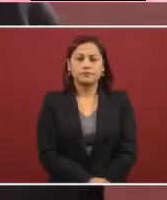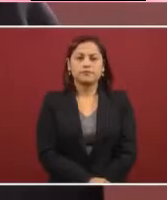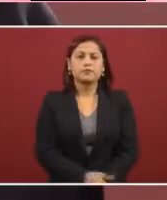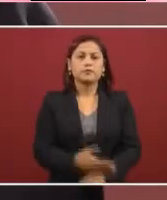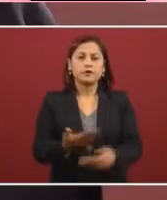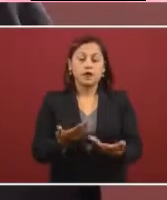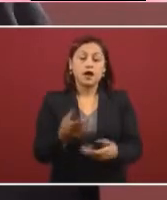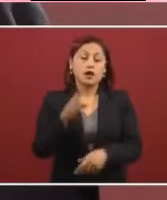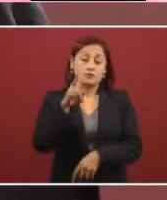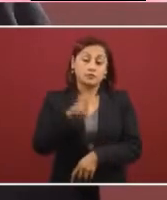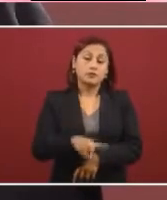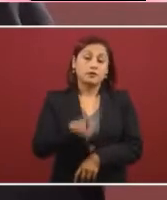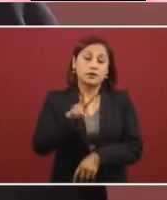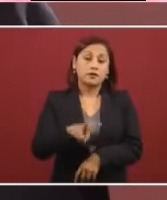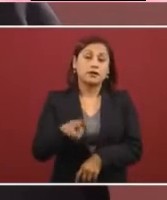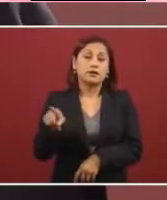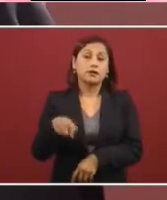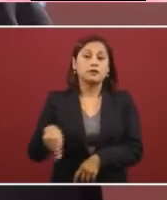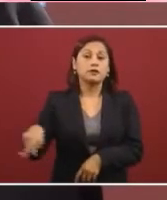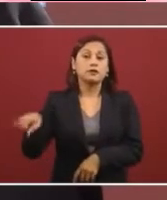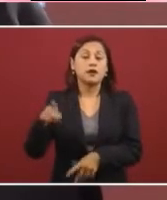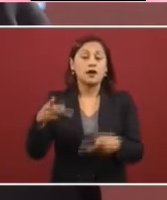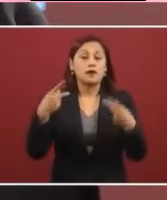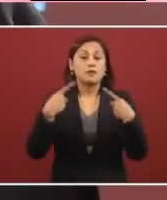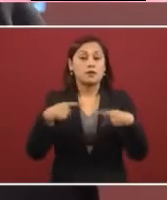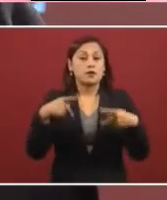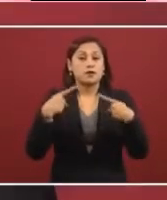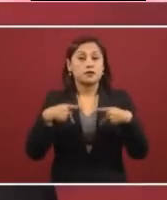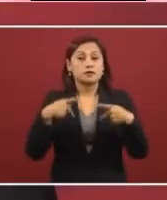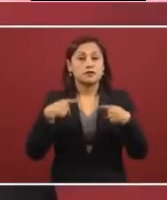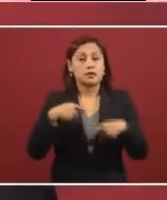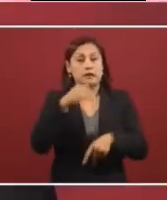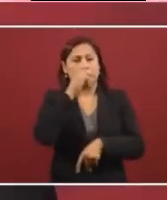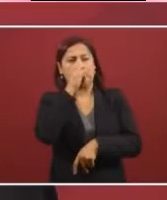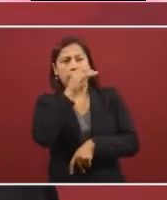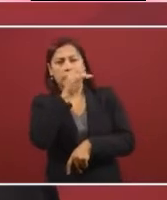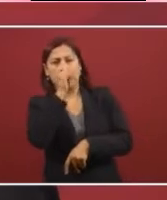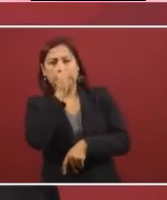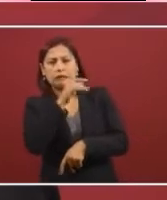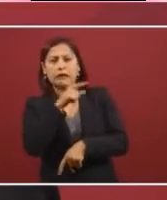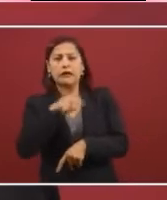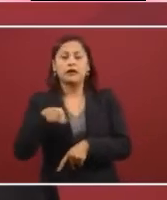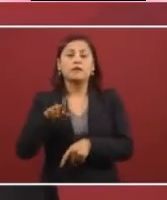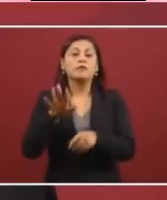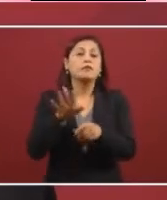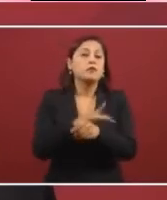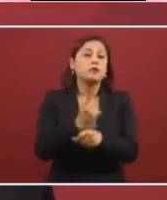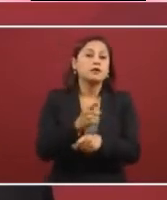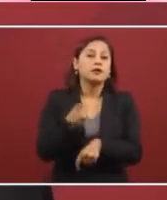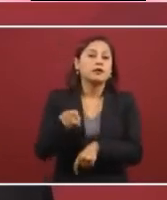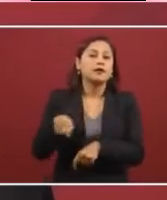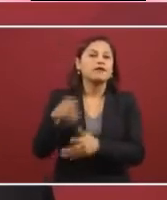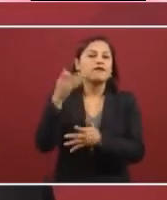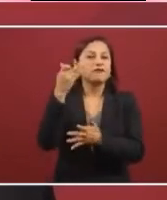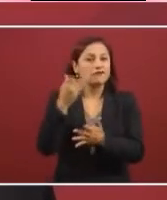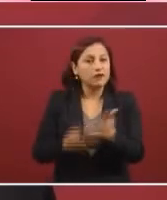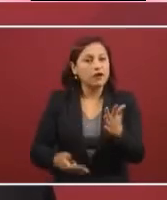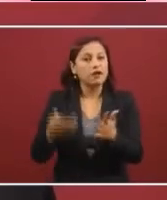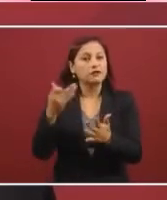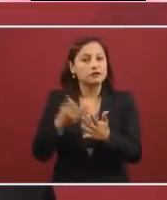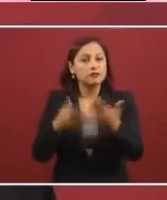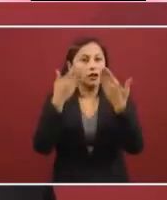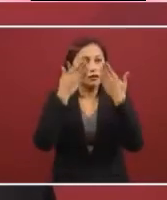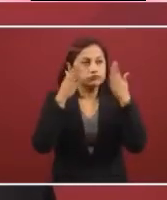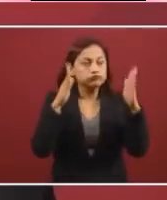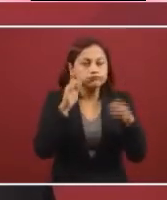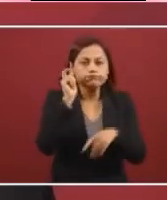actuaron, they've acted por no contar con la información by not counting on that information sufficiently.